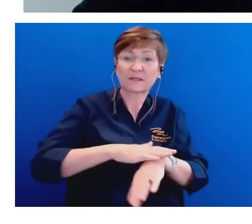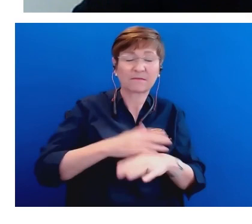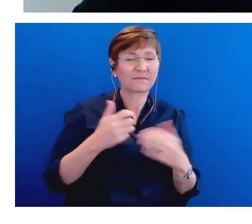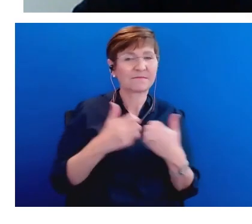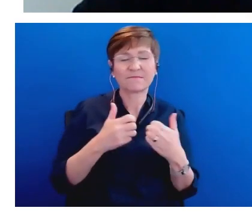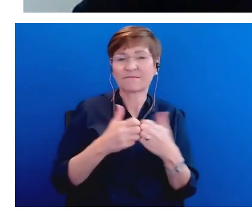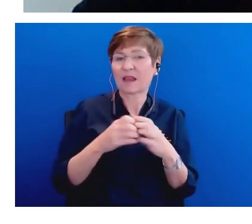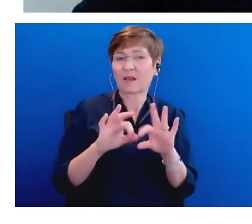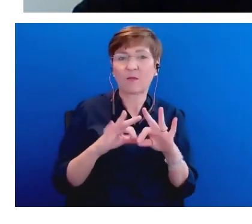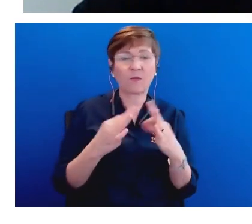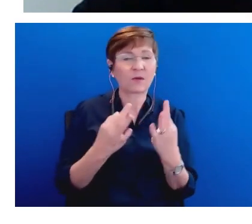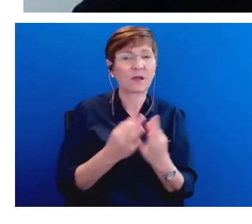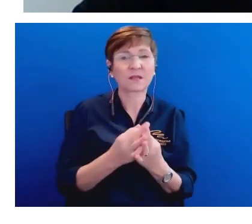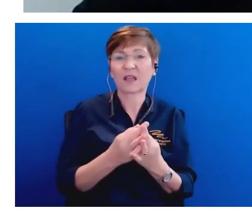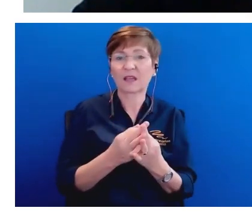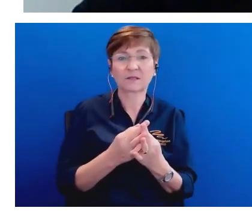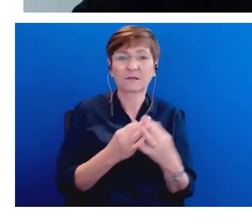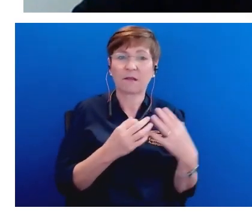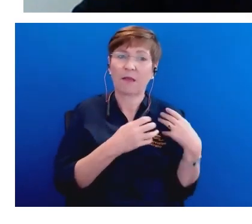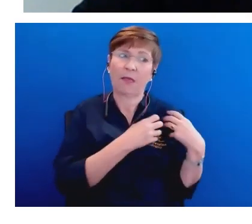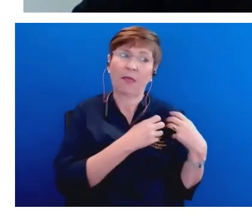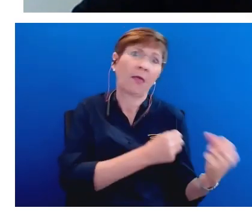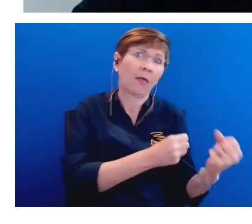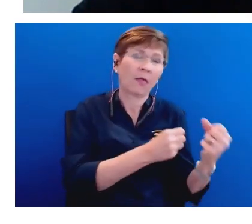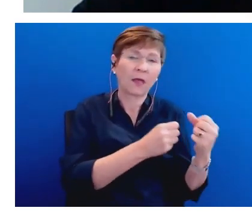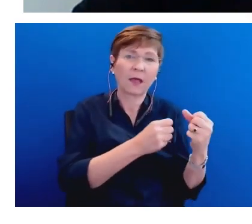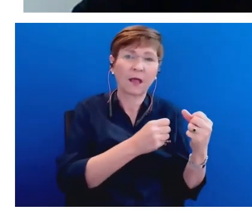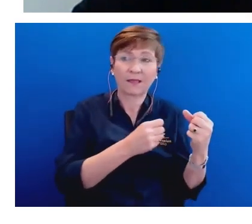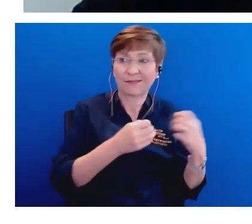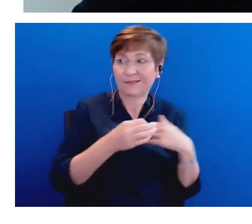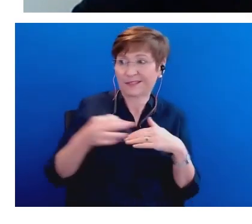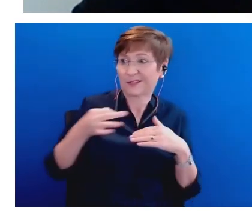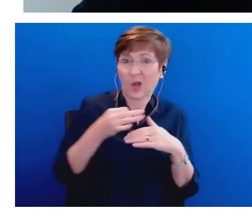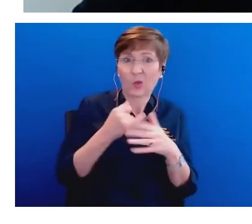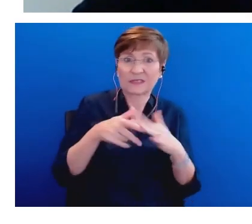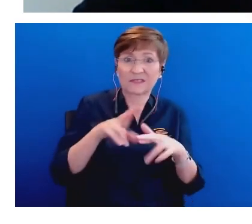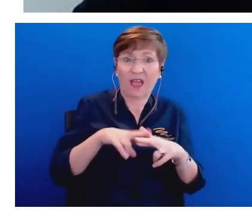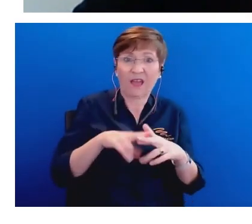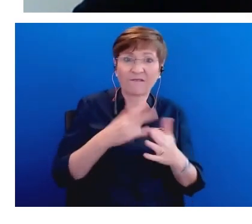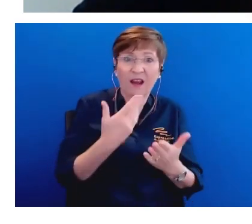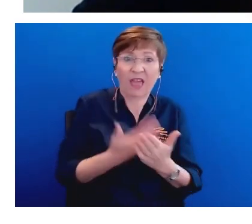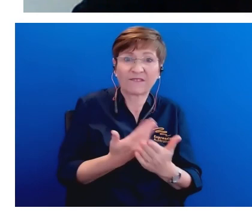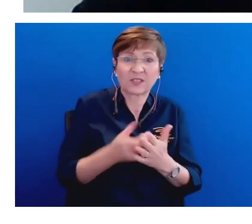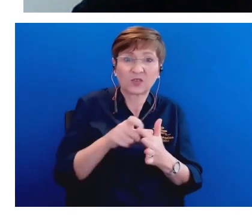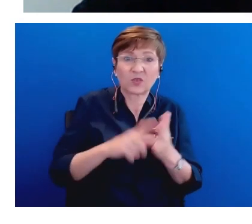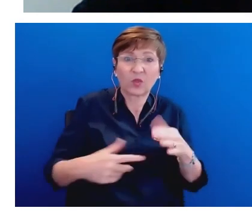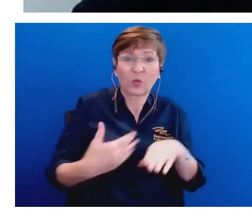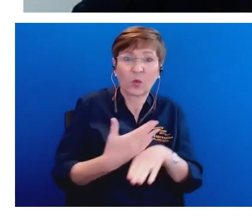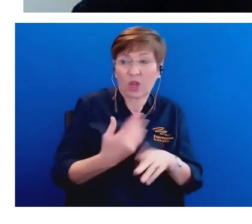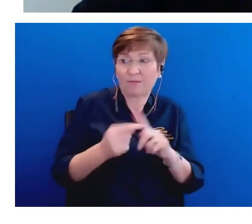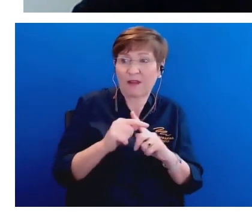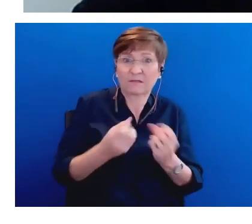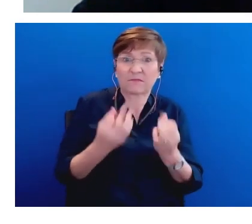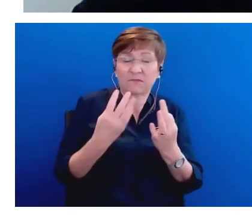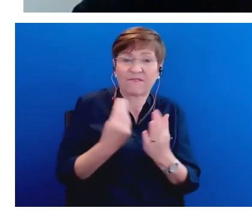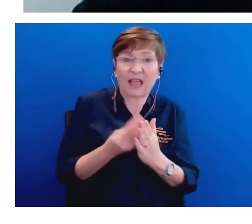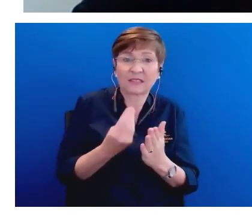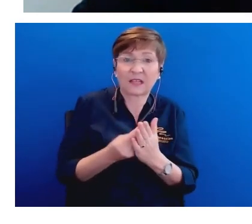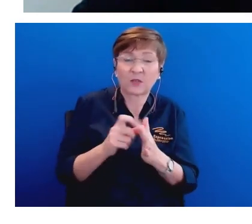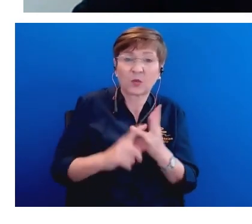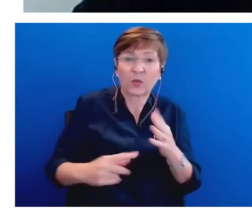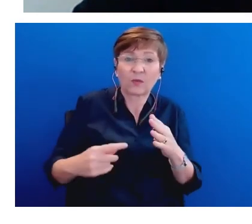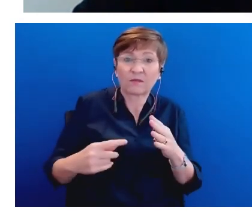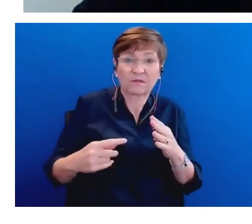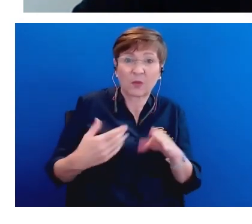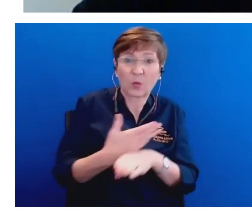organisations and not enough funding and people and so on to do everything that needs to be done. And so that is, again, another sort